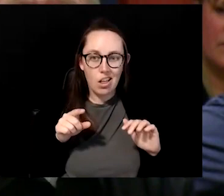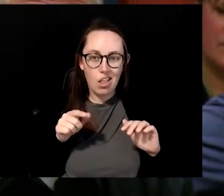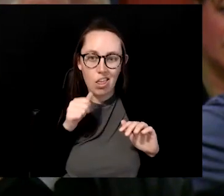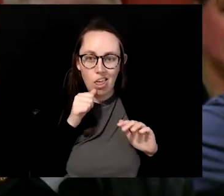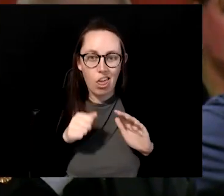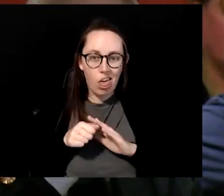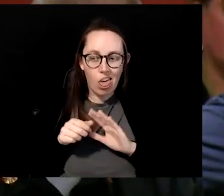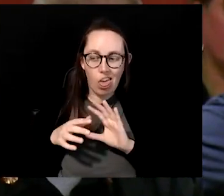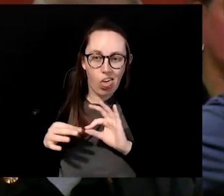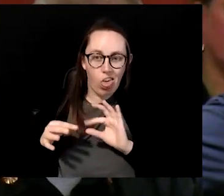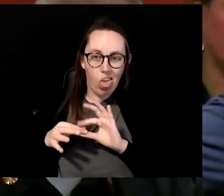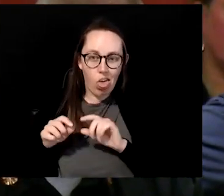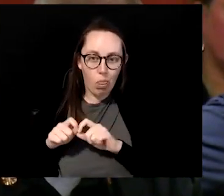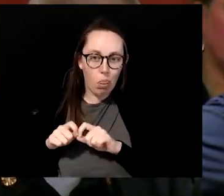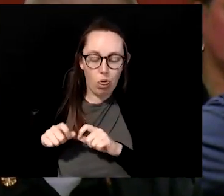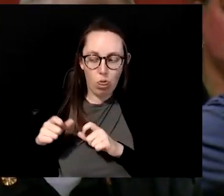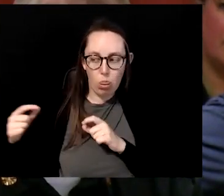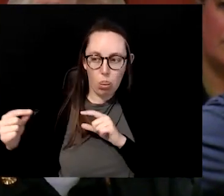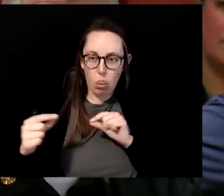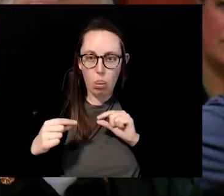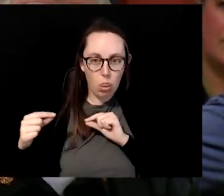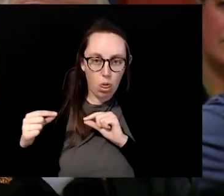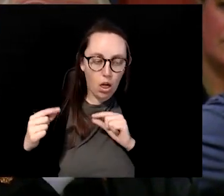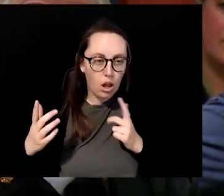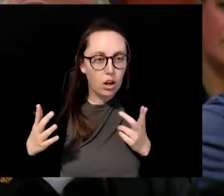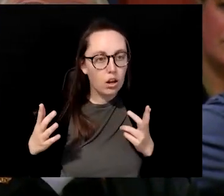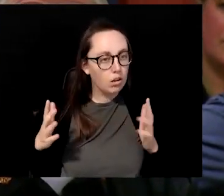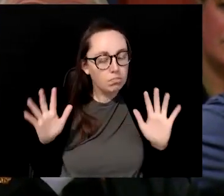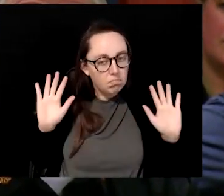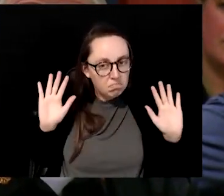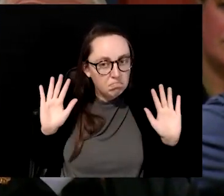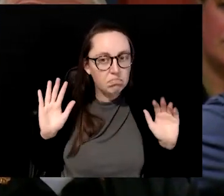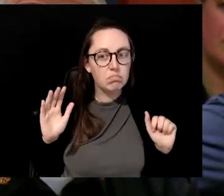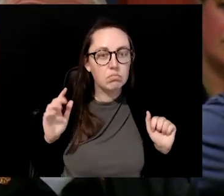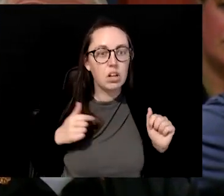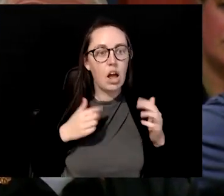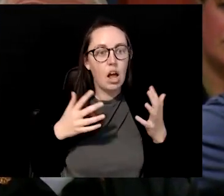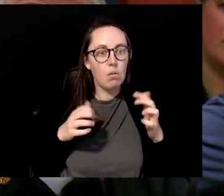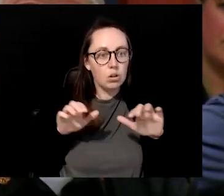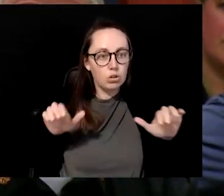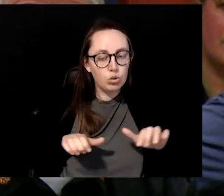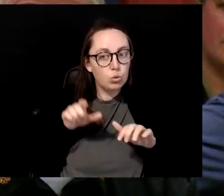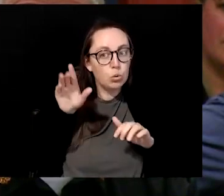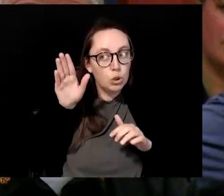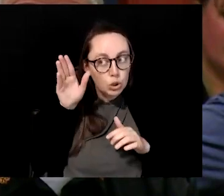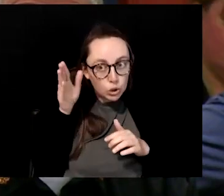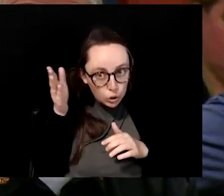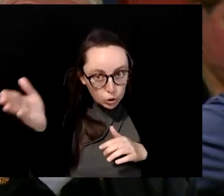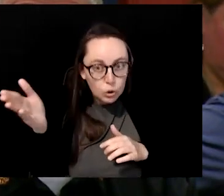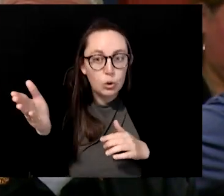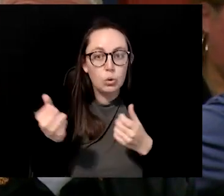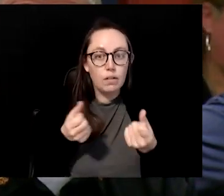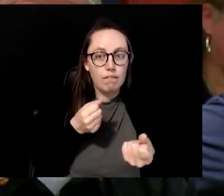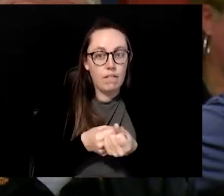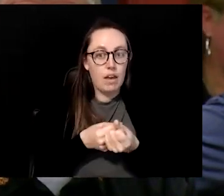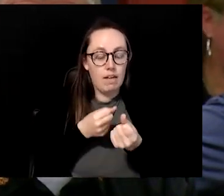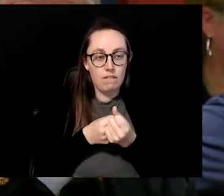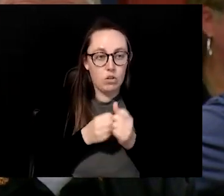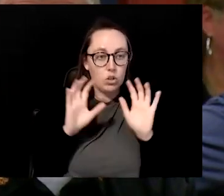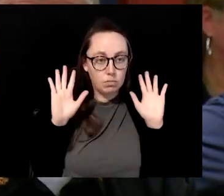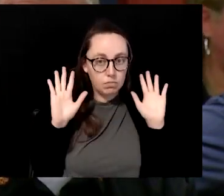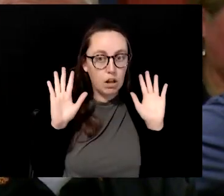to do you a favor I had received threats uh that there would be an ugly mess